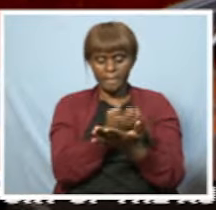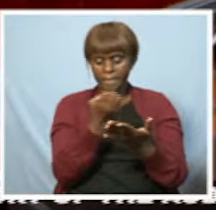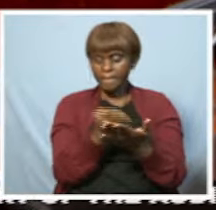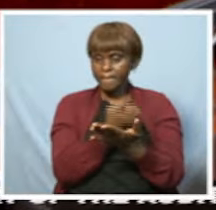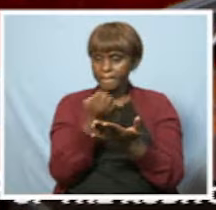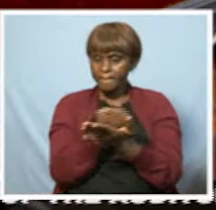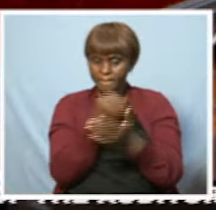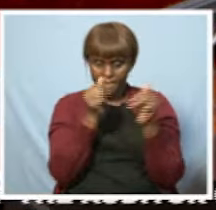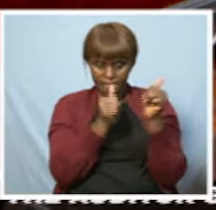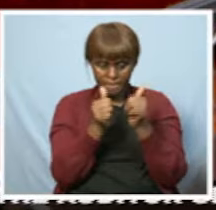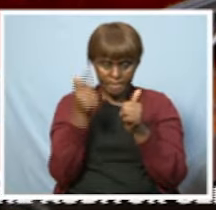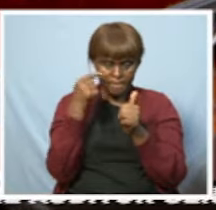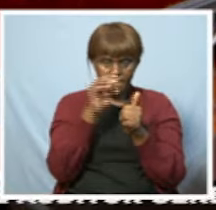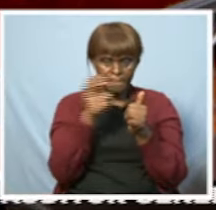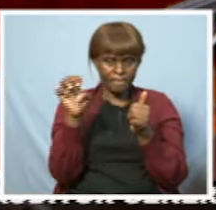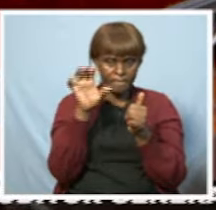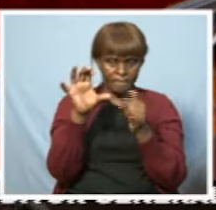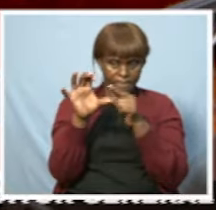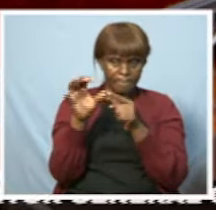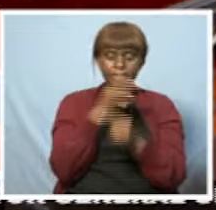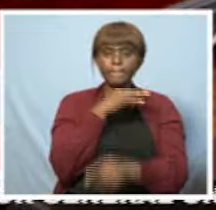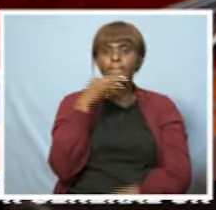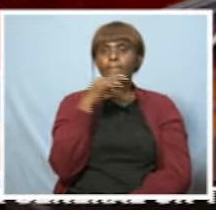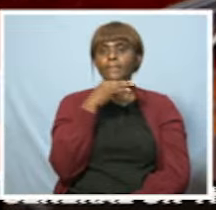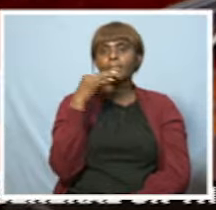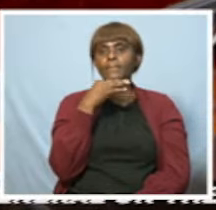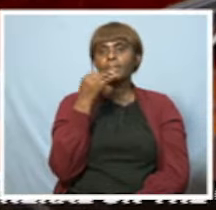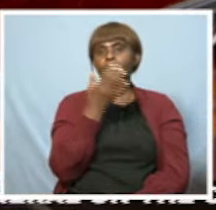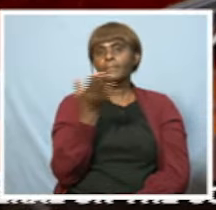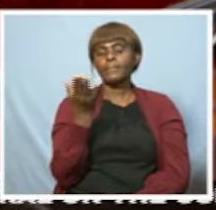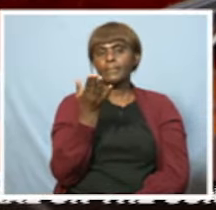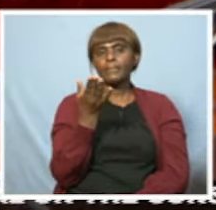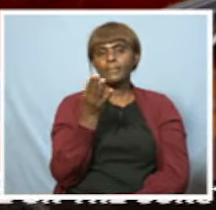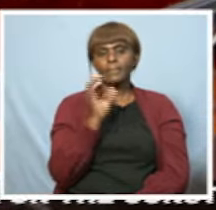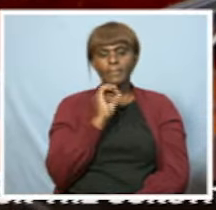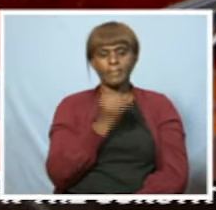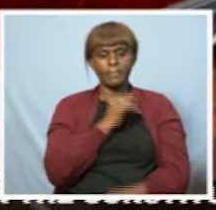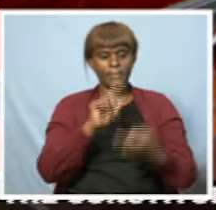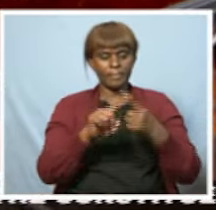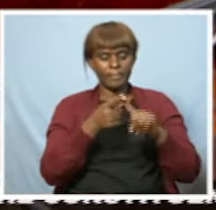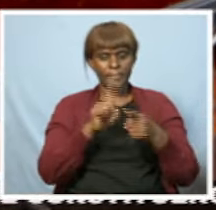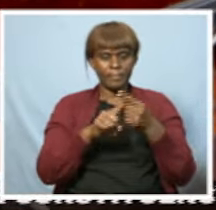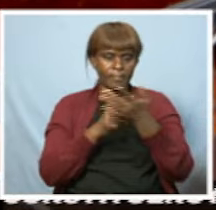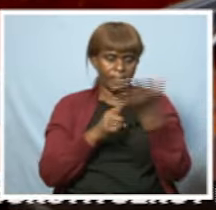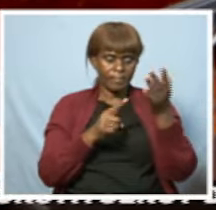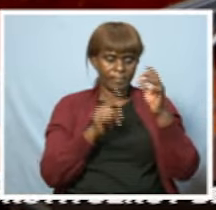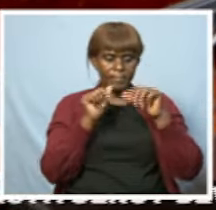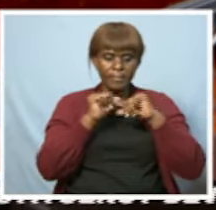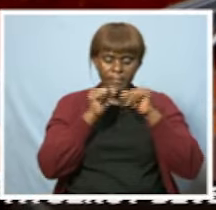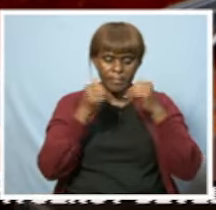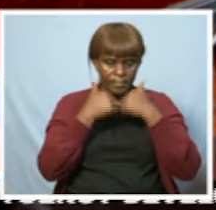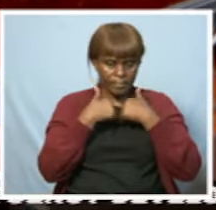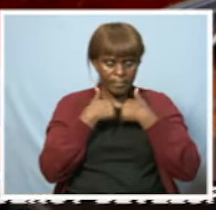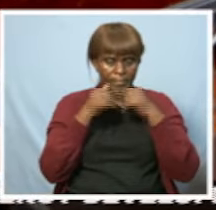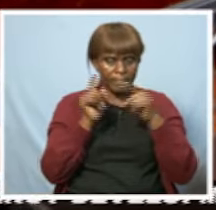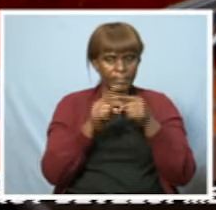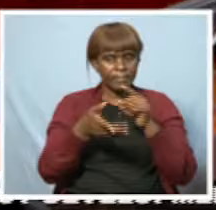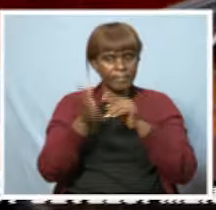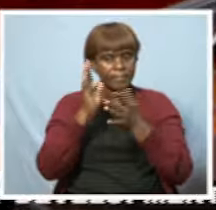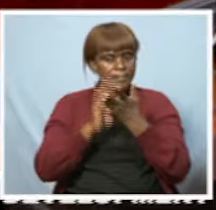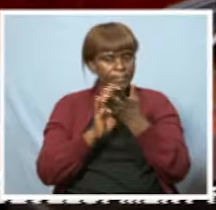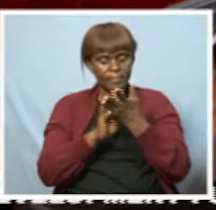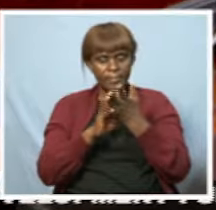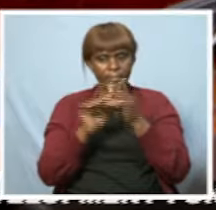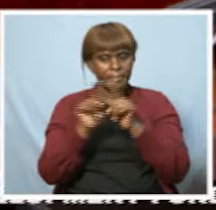economic activity for Eastern Province is farming. Our colleagues, some of them may not have gone to school